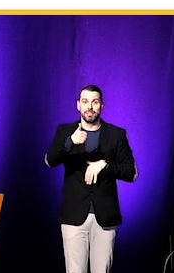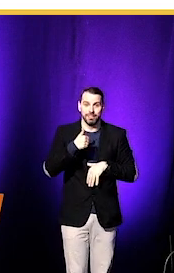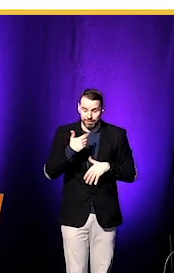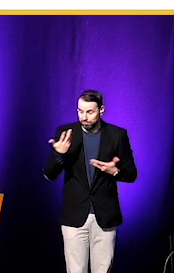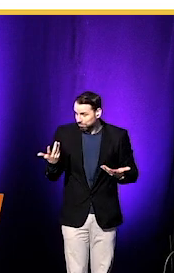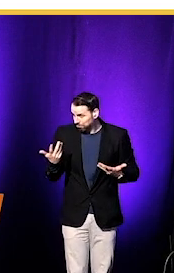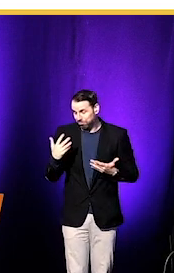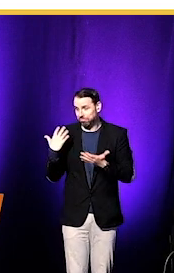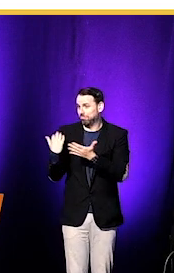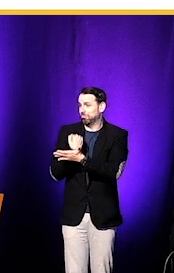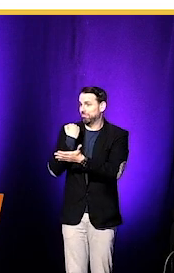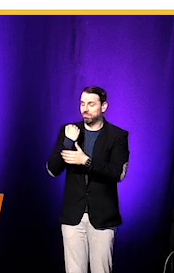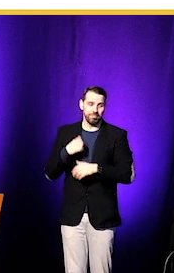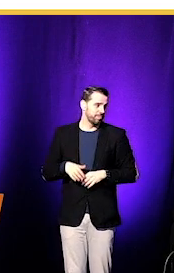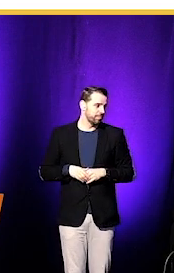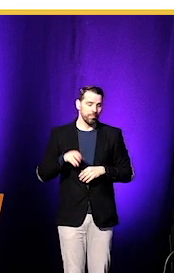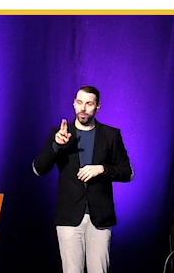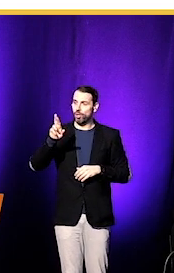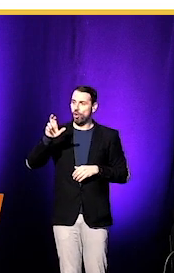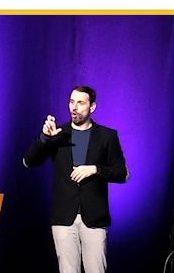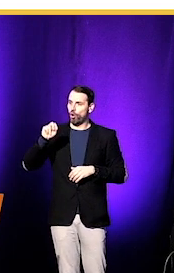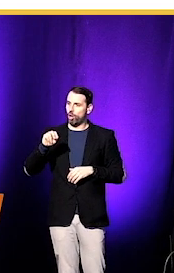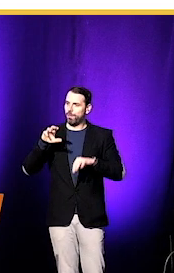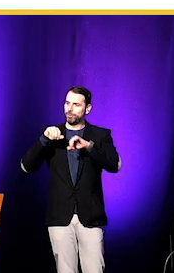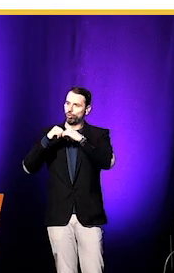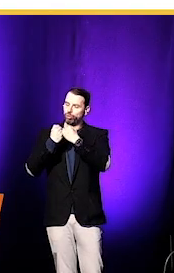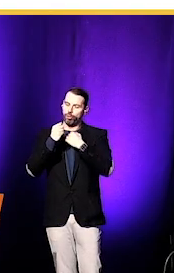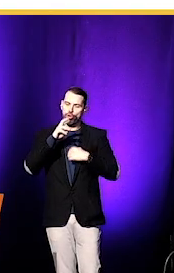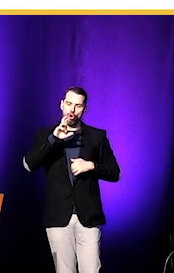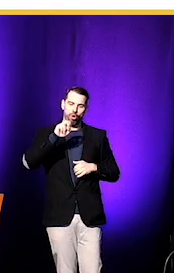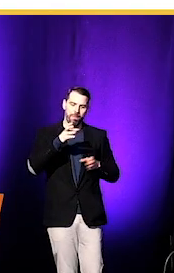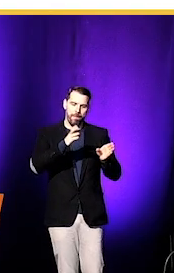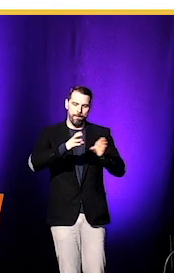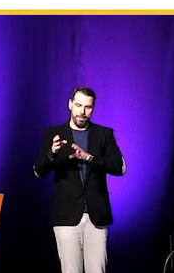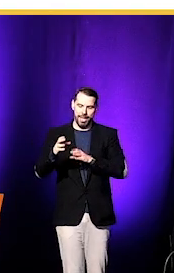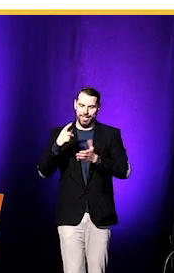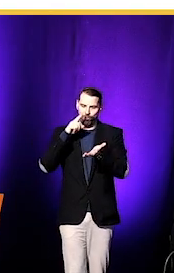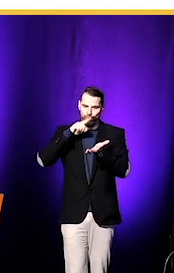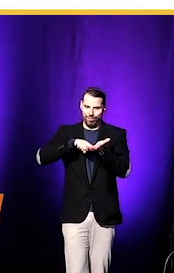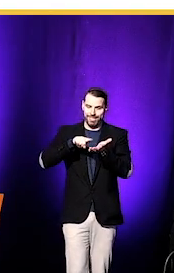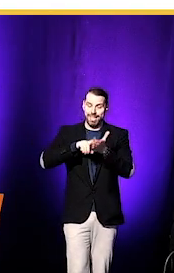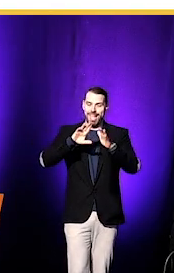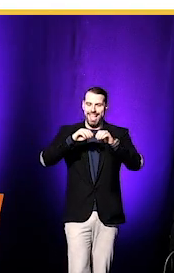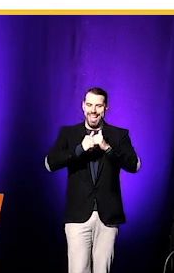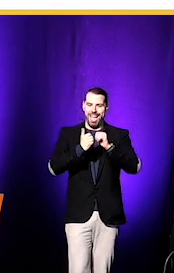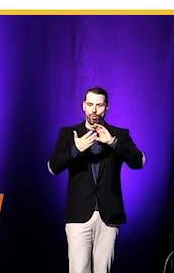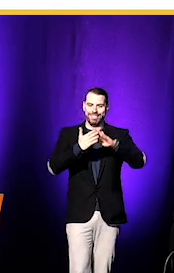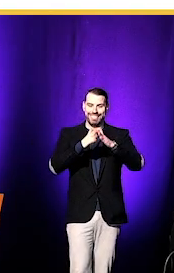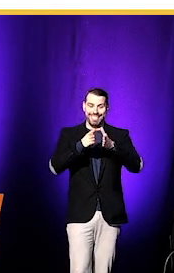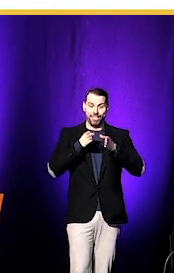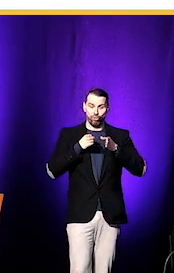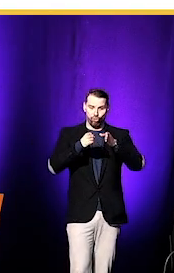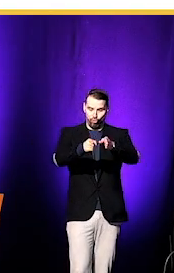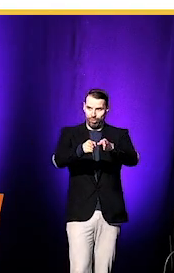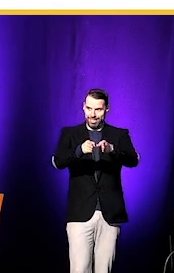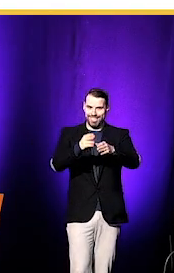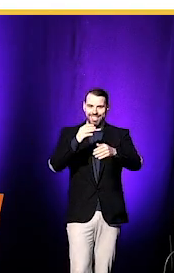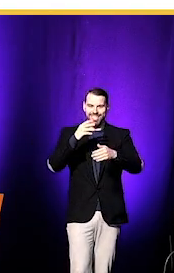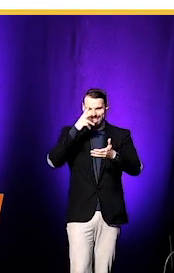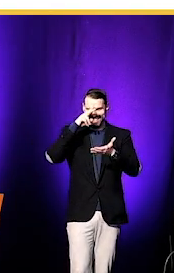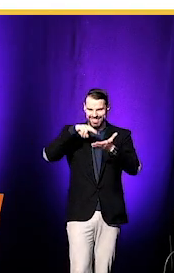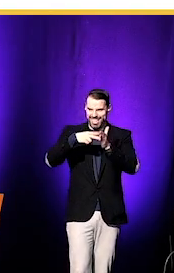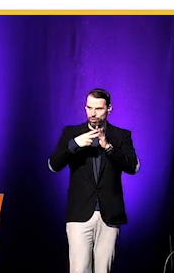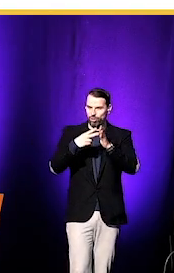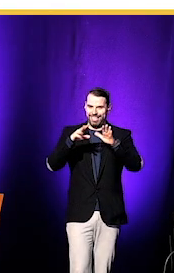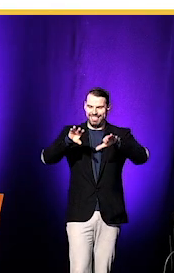Urban sociology and urban planning research have shown how city streets and freeways can create and maintain segregation. Ironically, in this case,